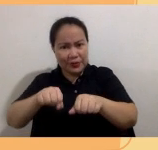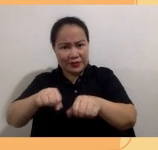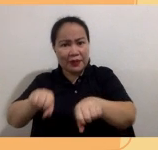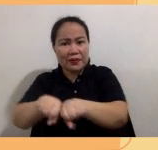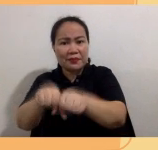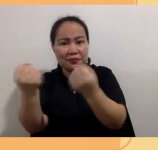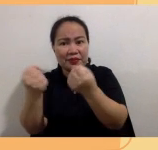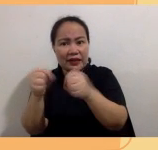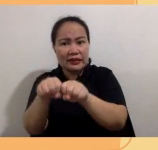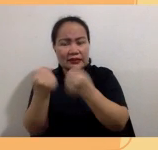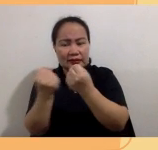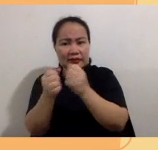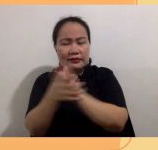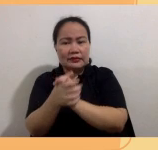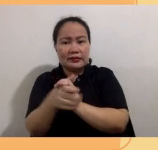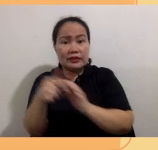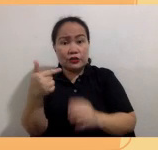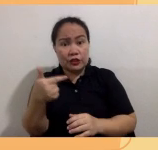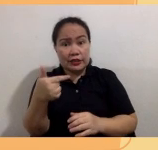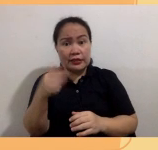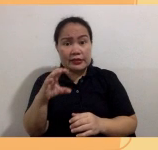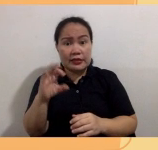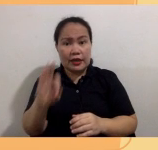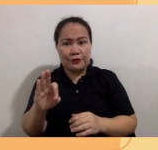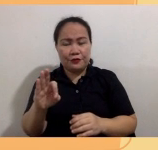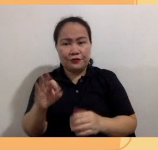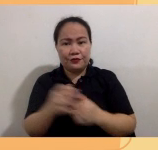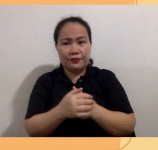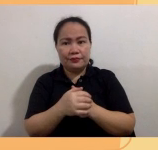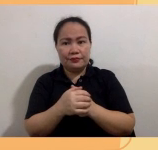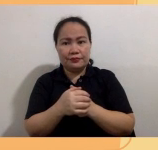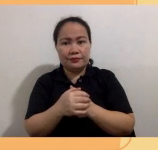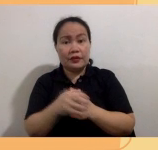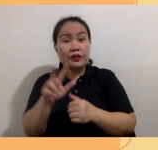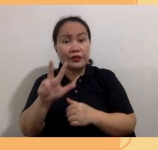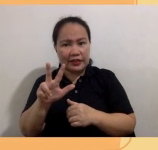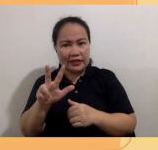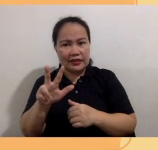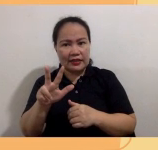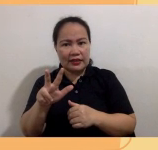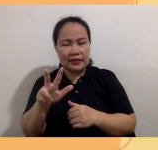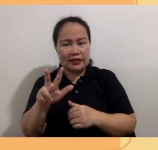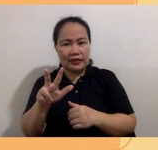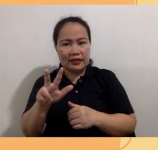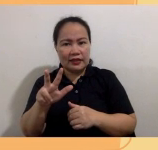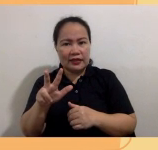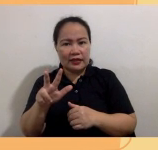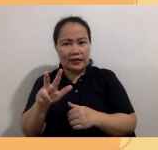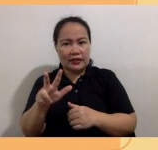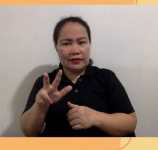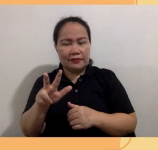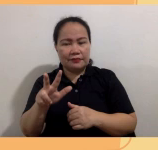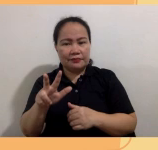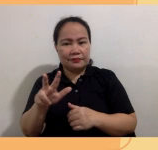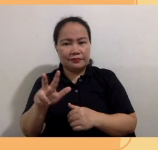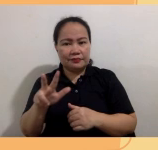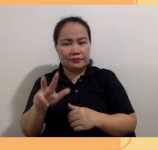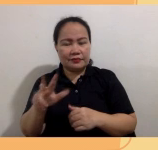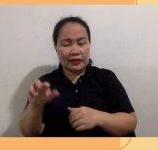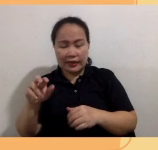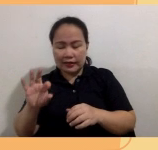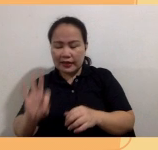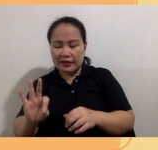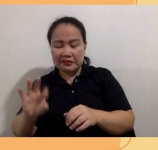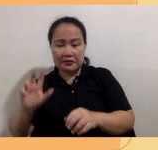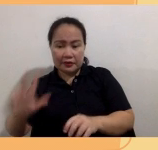or like we can make use of the GCF. Okay, the GCF is 3. Okay, so 3 divided by 3, that